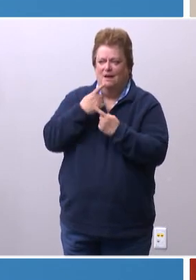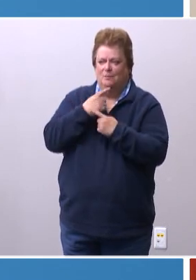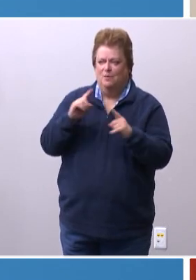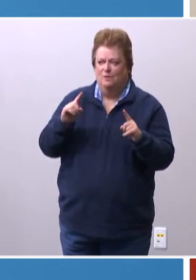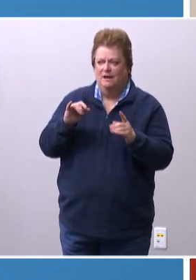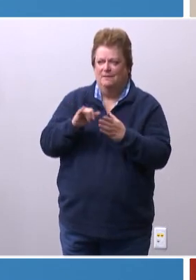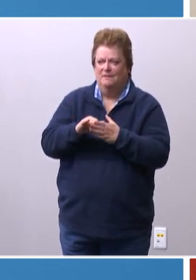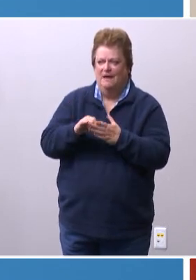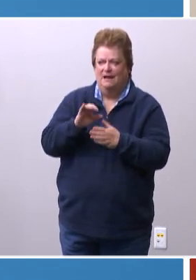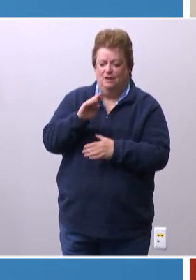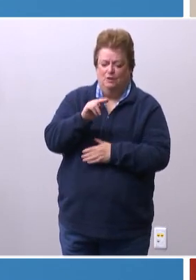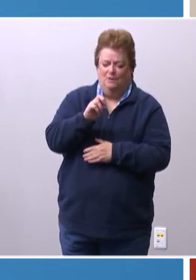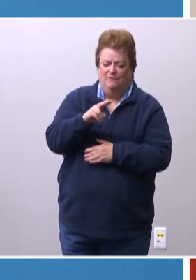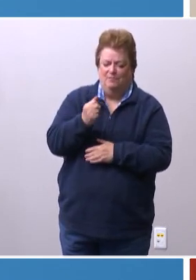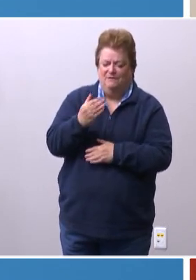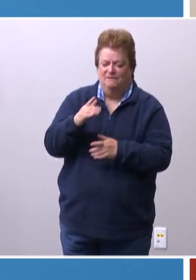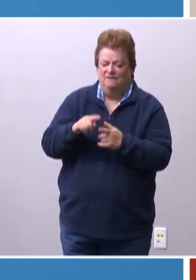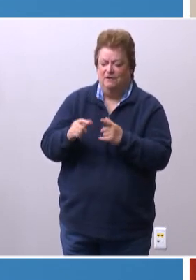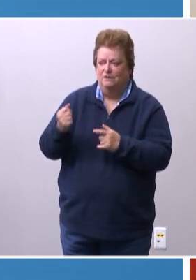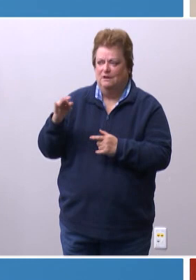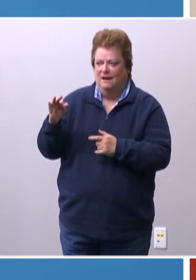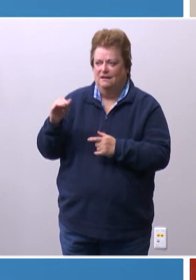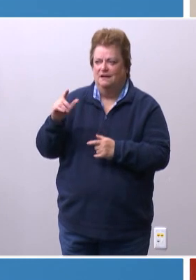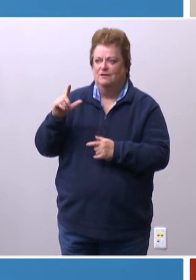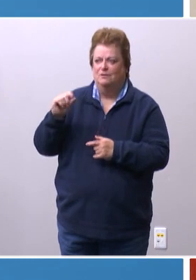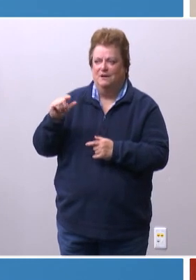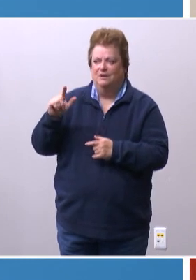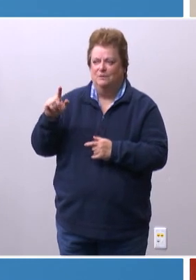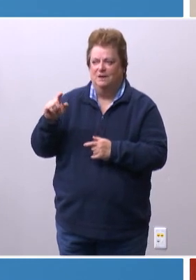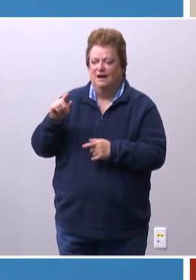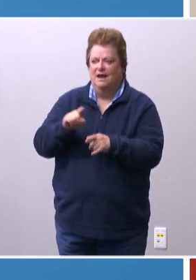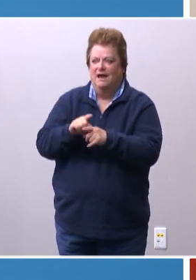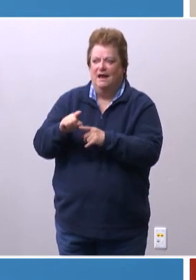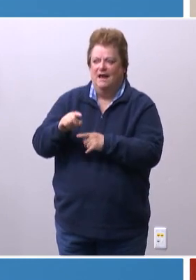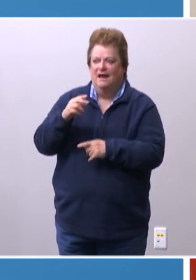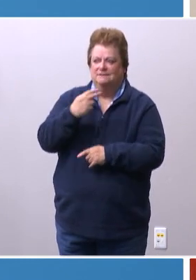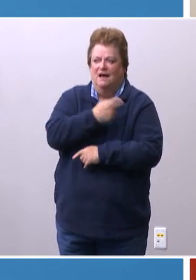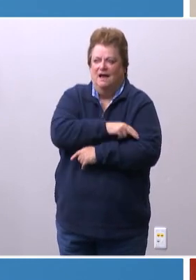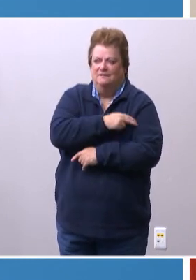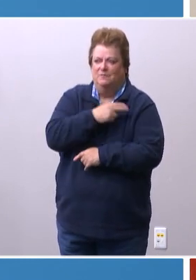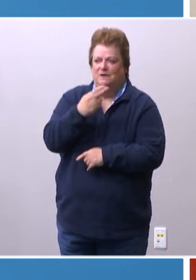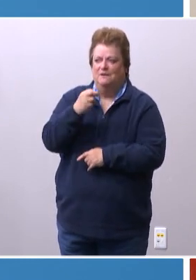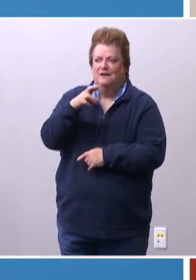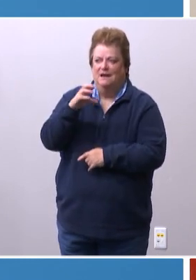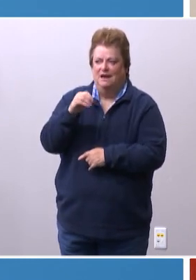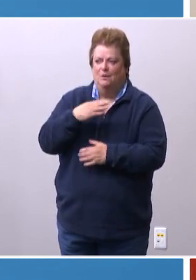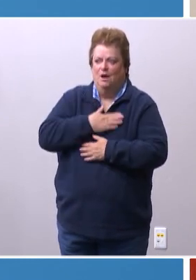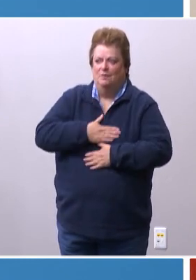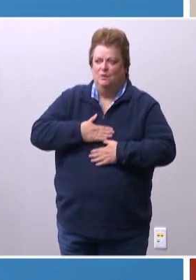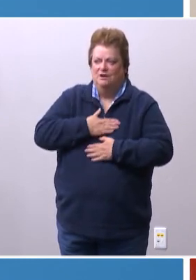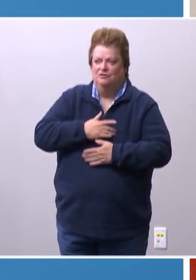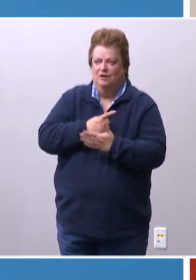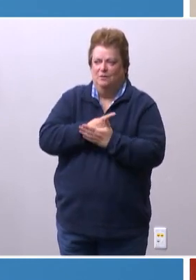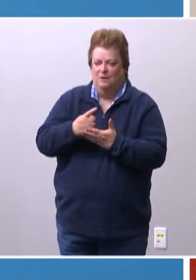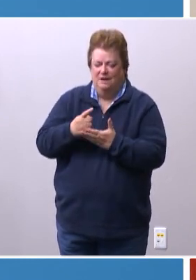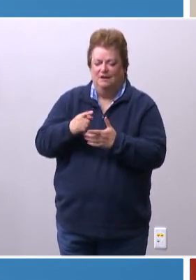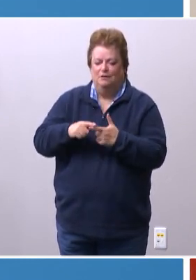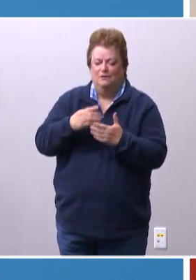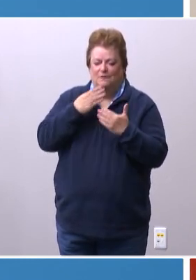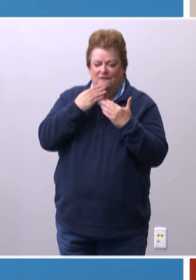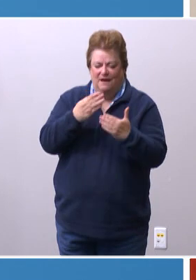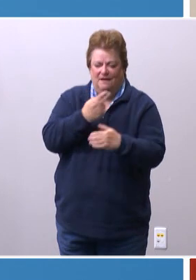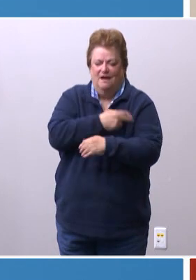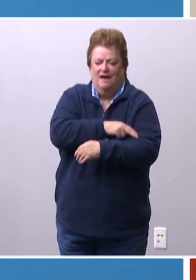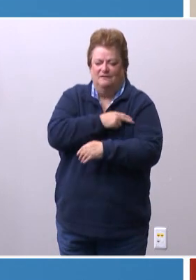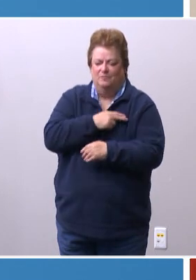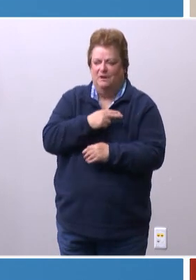proclaim November 15th through 19th, 2021 as Hospital Hero Appreciation Week to thank the hospital heroes of Lincoln for